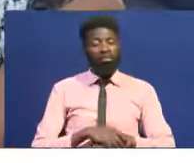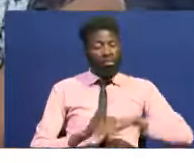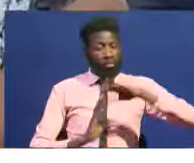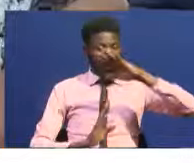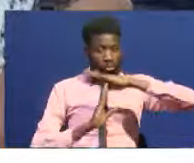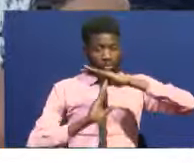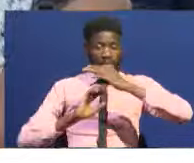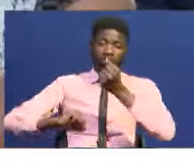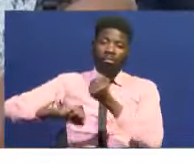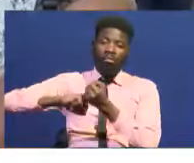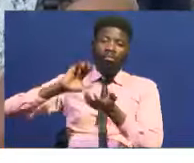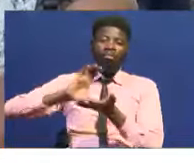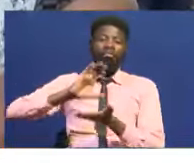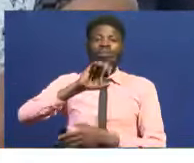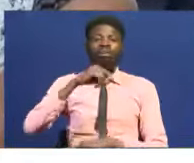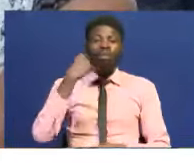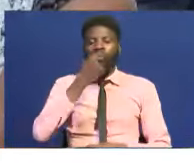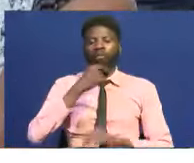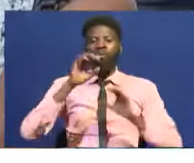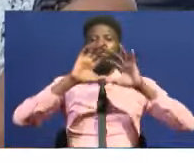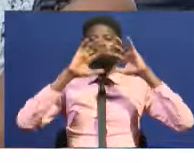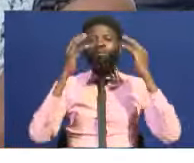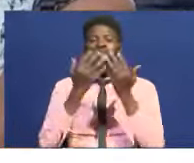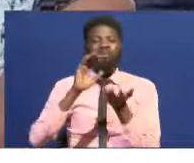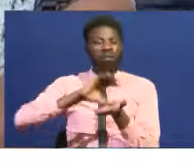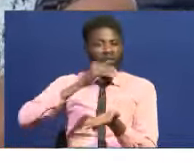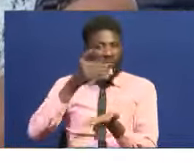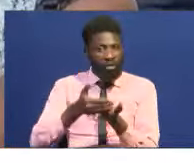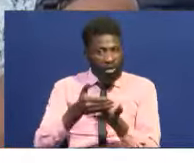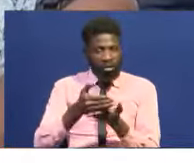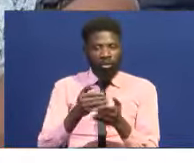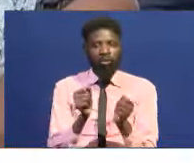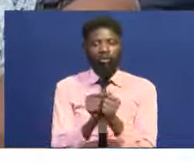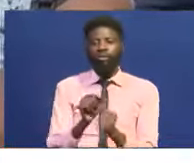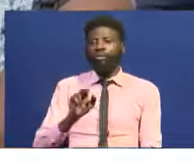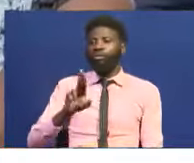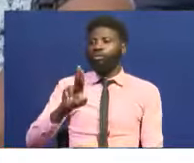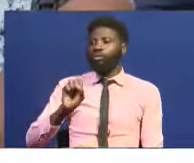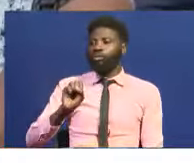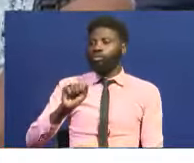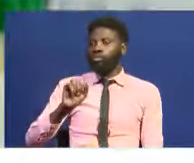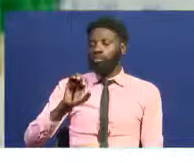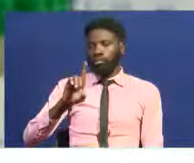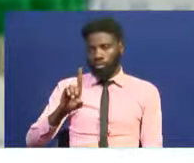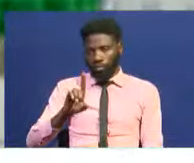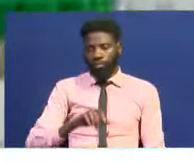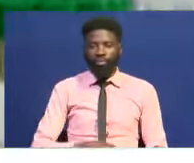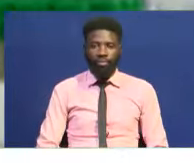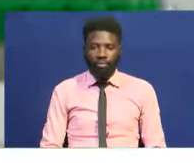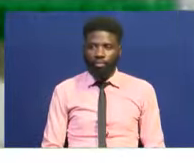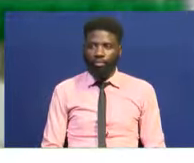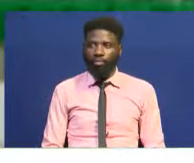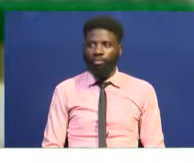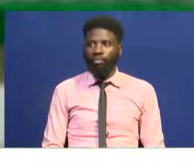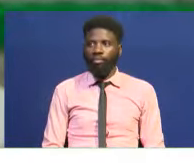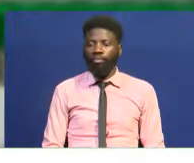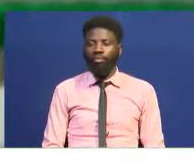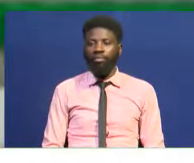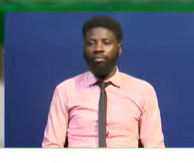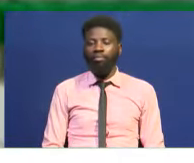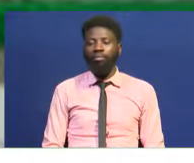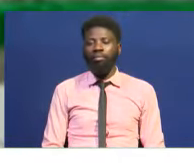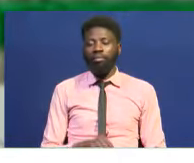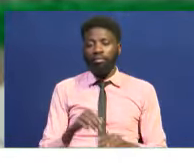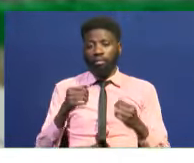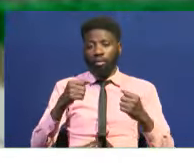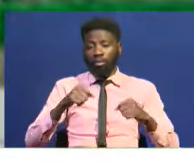the Global Fund and USAID through the President's Malaria Initiative. Kwa mujibu wa mshirikisho mradi huo wa